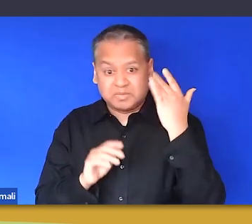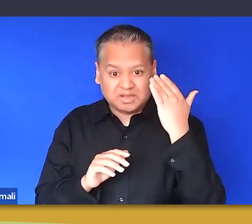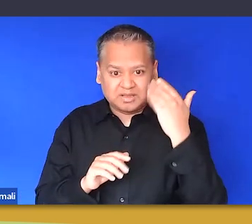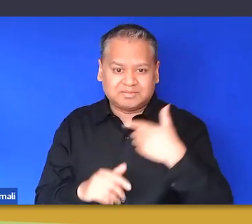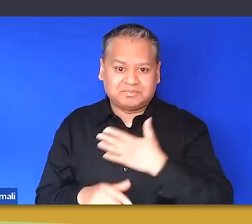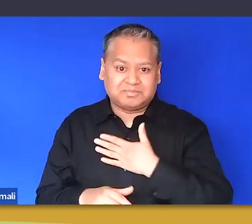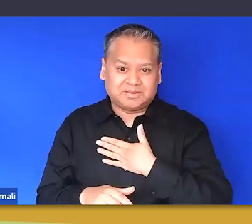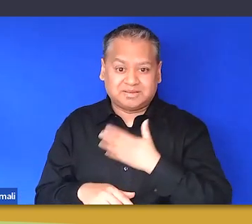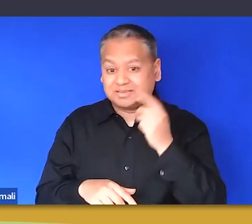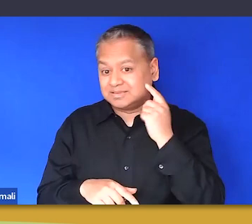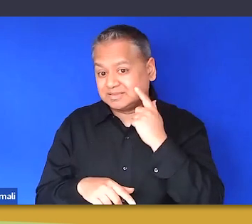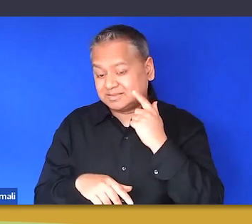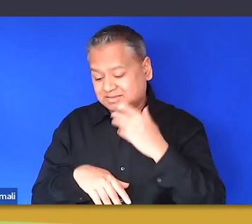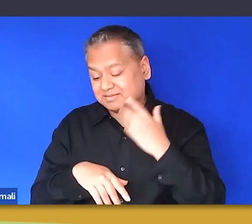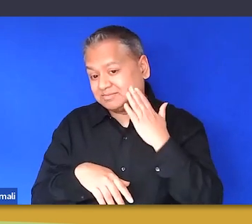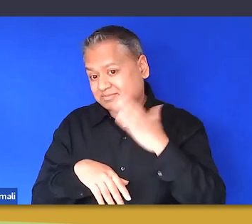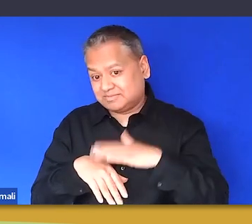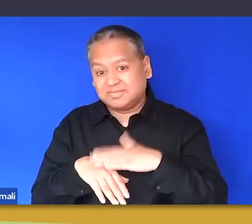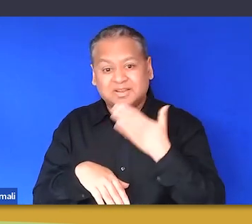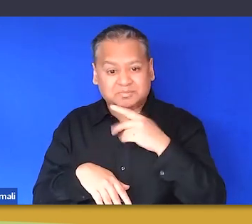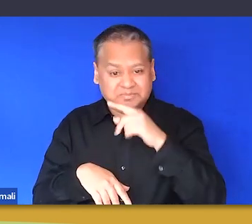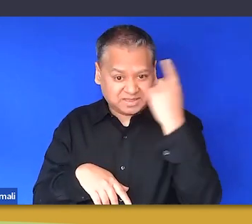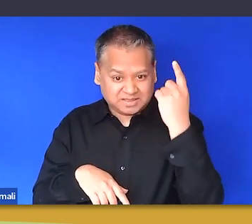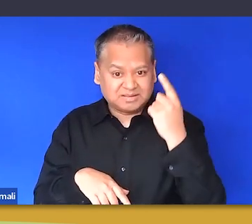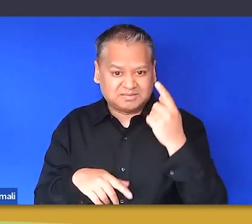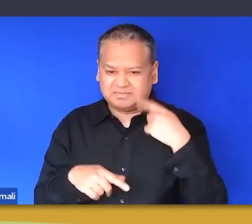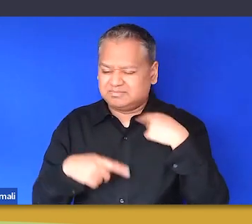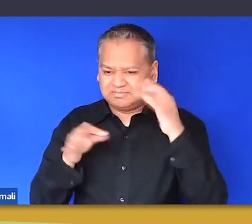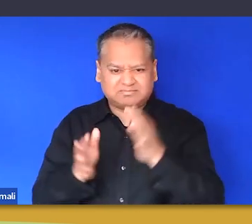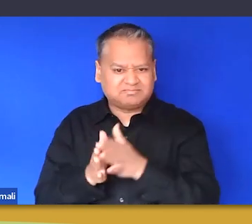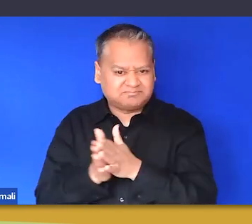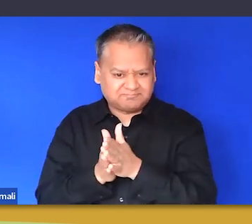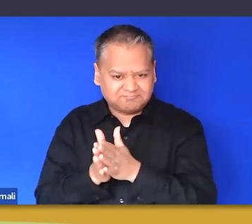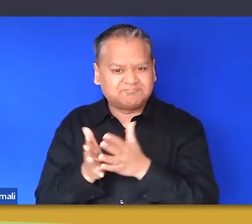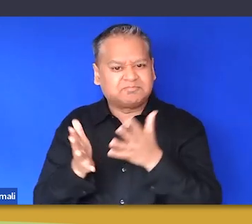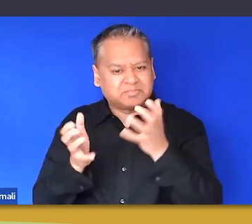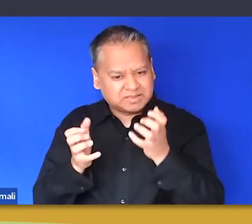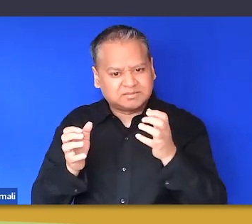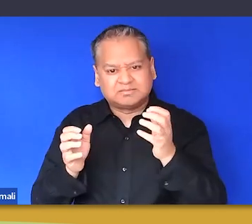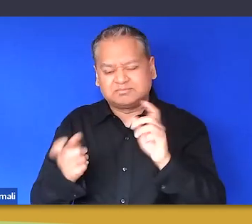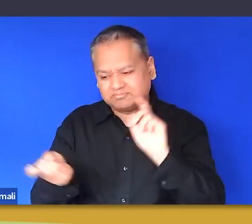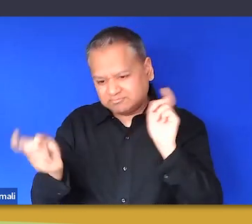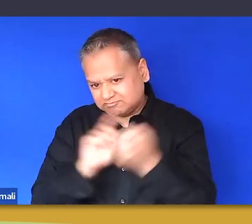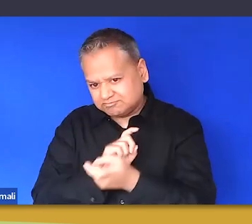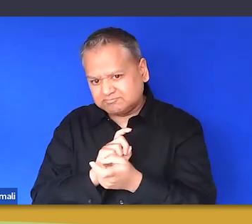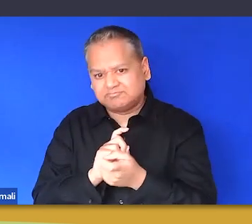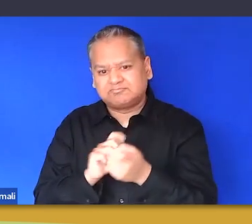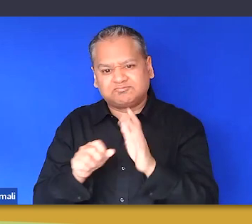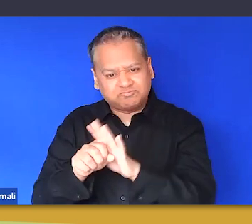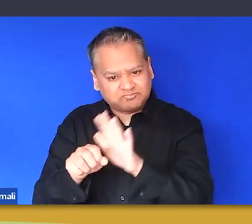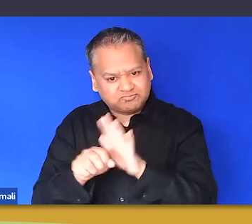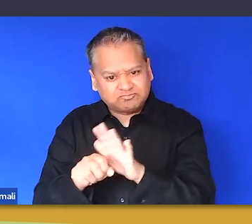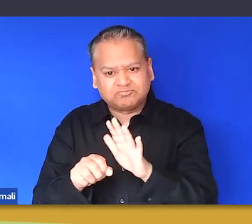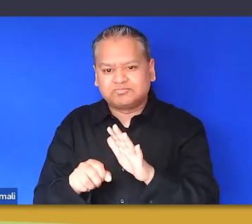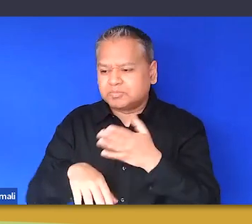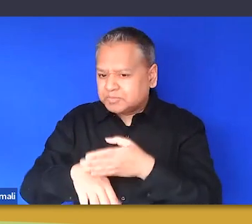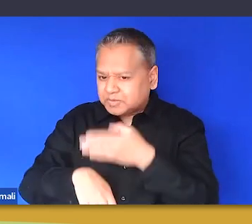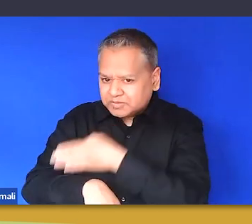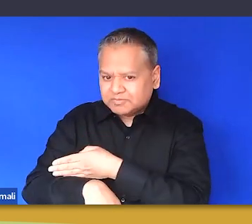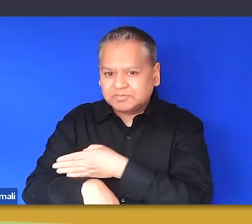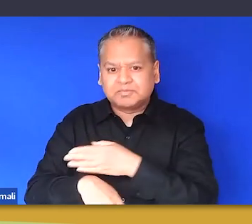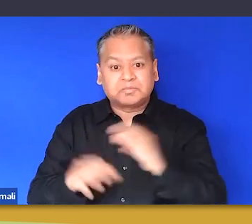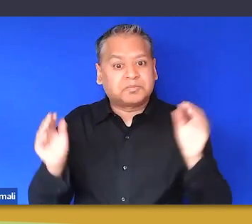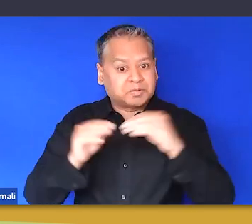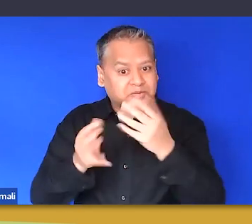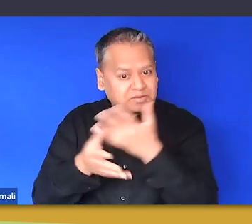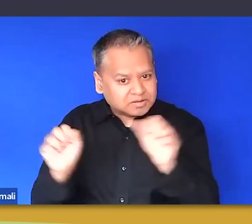to start and create a platform that could provide a safe space for all cultures to